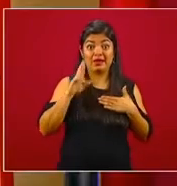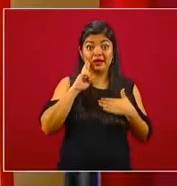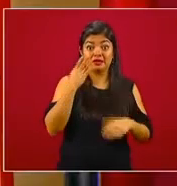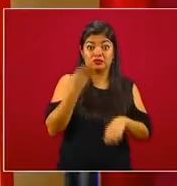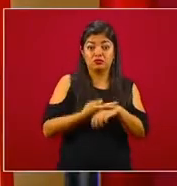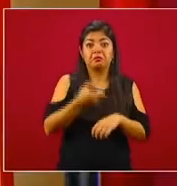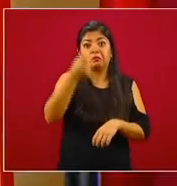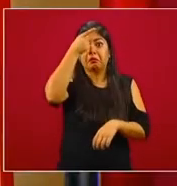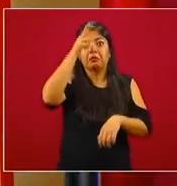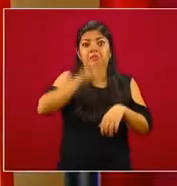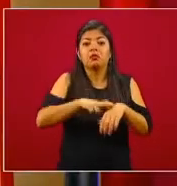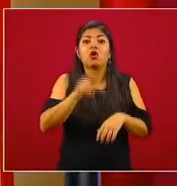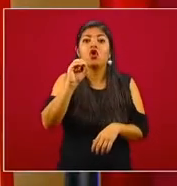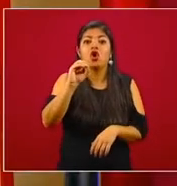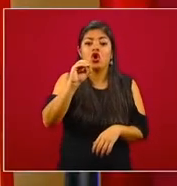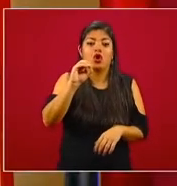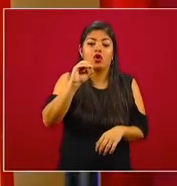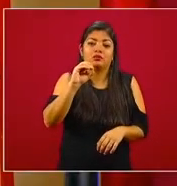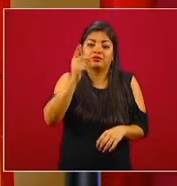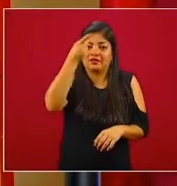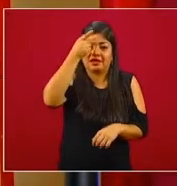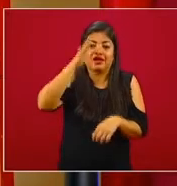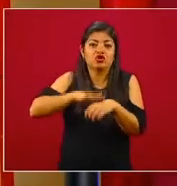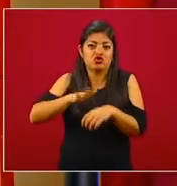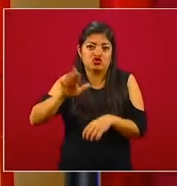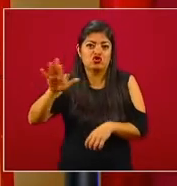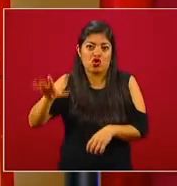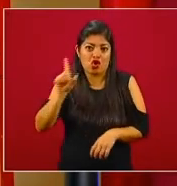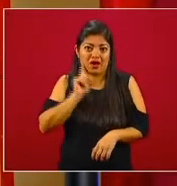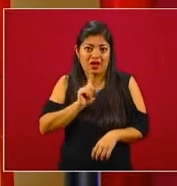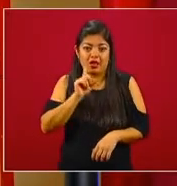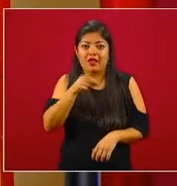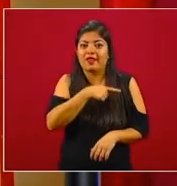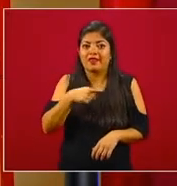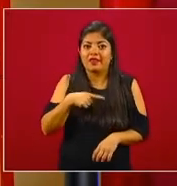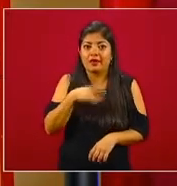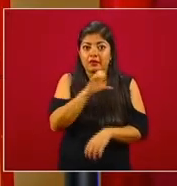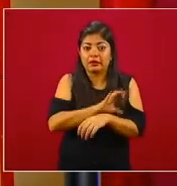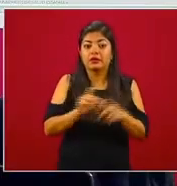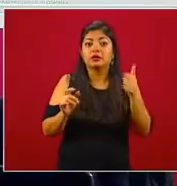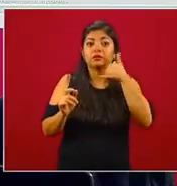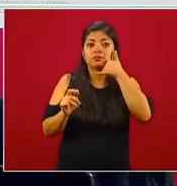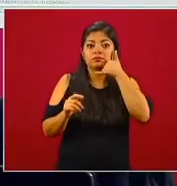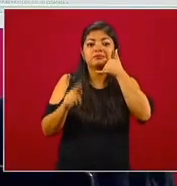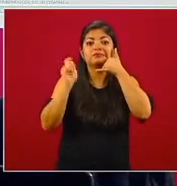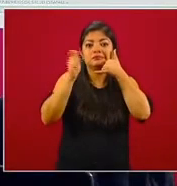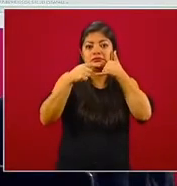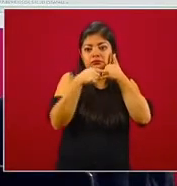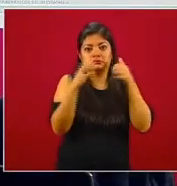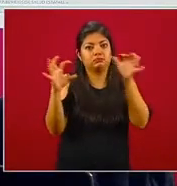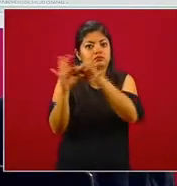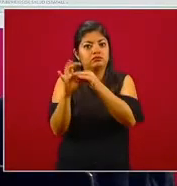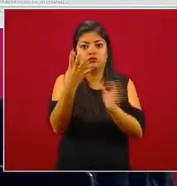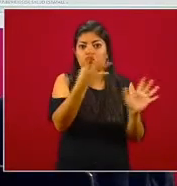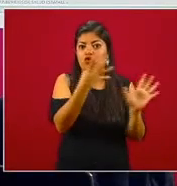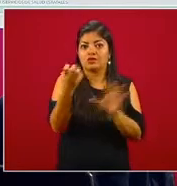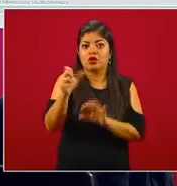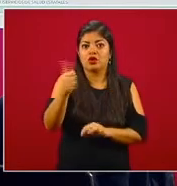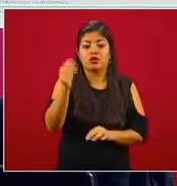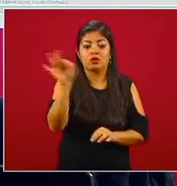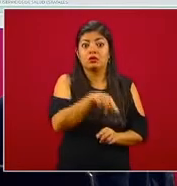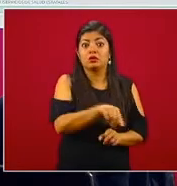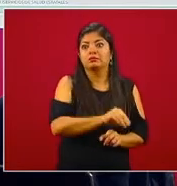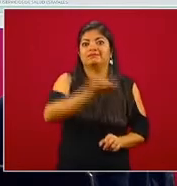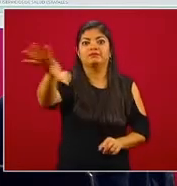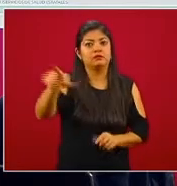el hospital is director full, o directora del as hospital quickly as possible, debe whoever coordinar was las llamadas appointed al by the hospital 911 director should para empezar a coordinate derivar pacientes